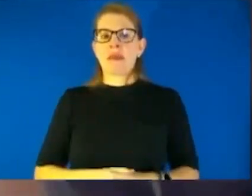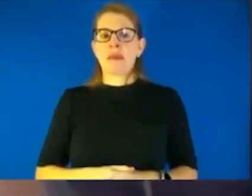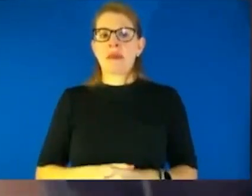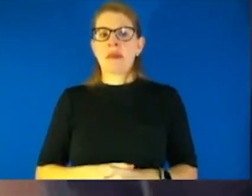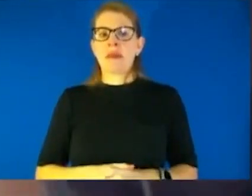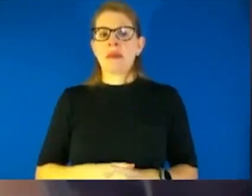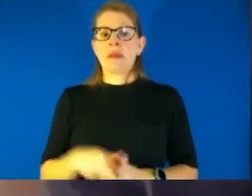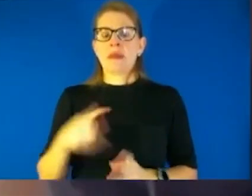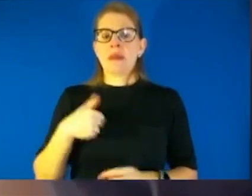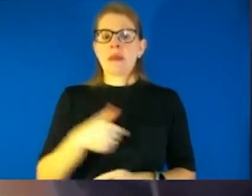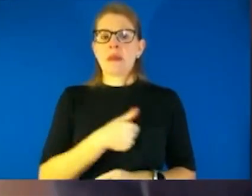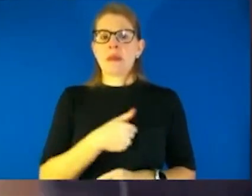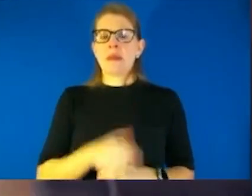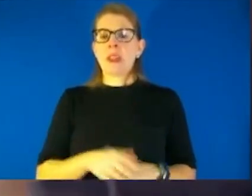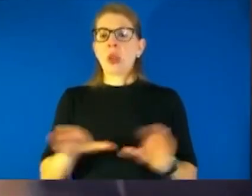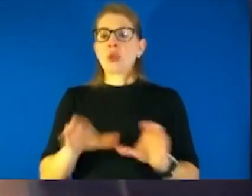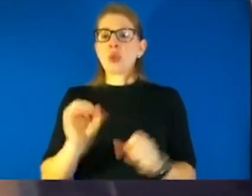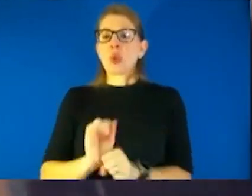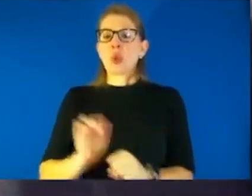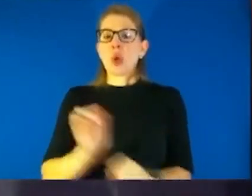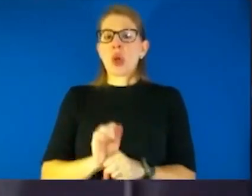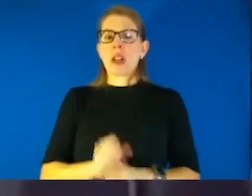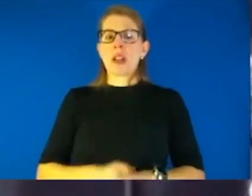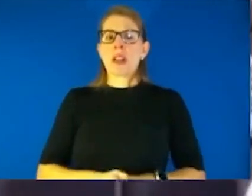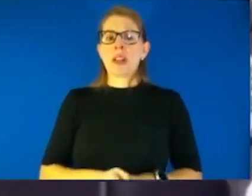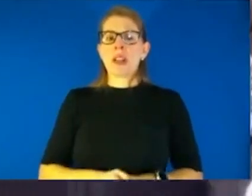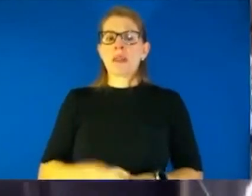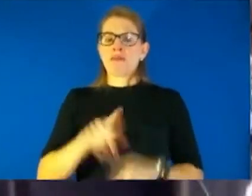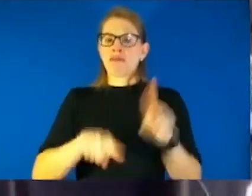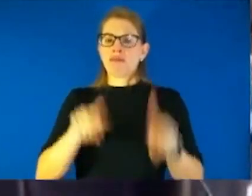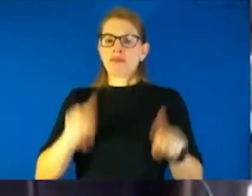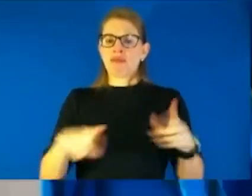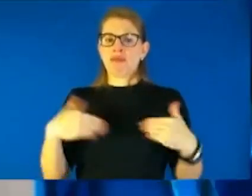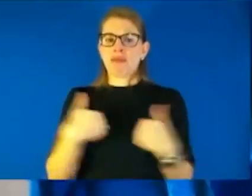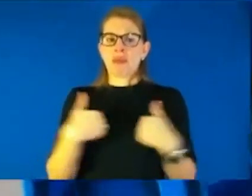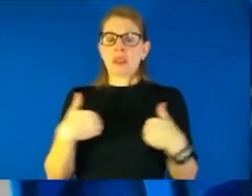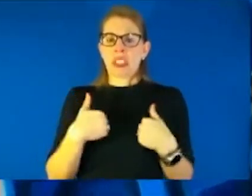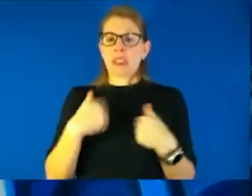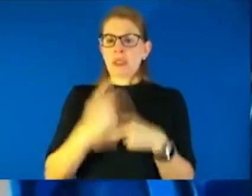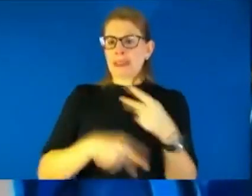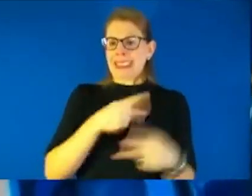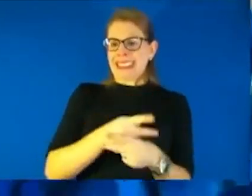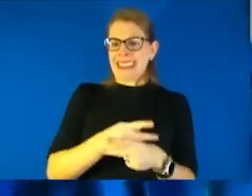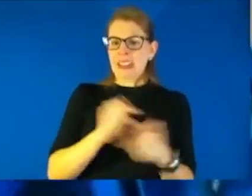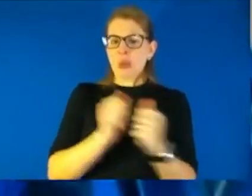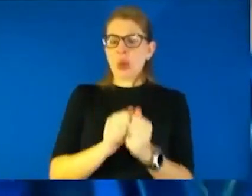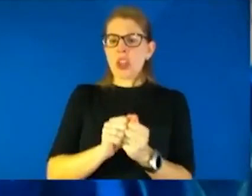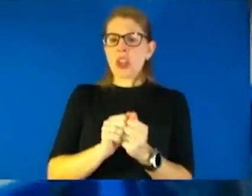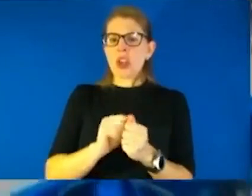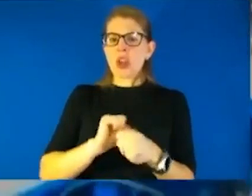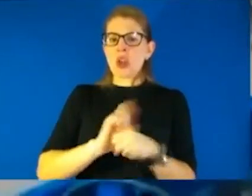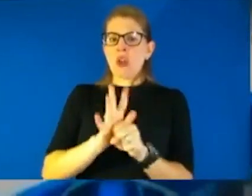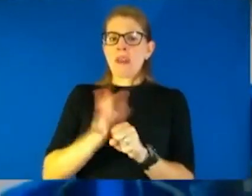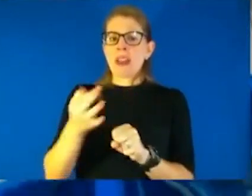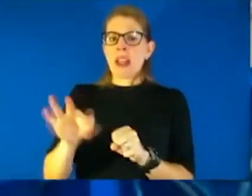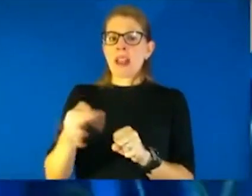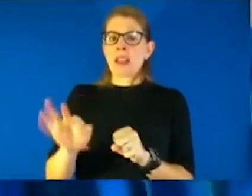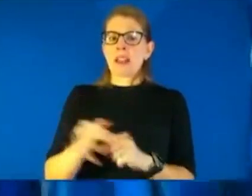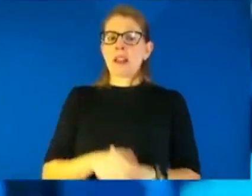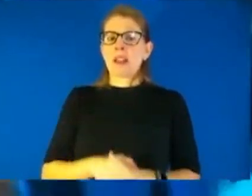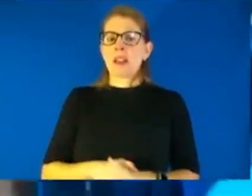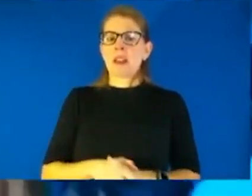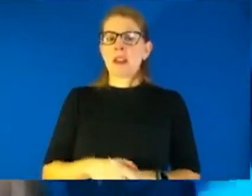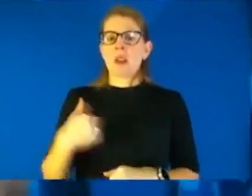we are doing work in various animal species with COVID-19, and we have established a